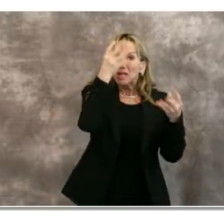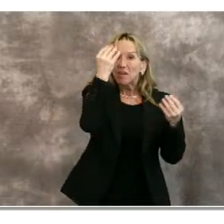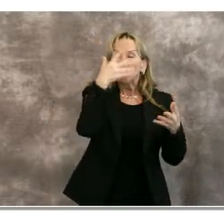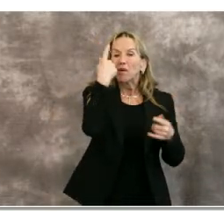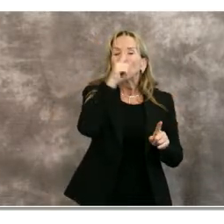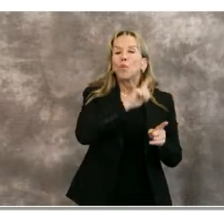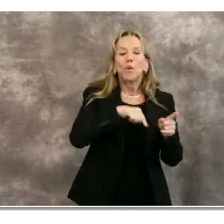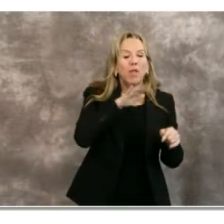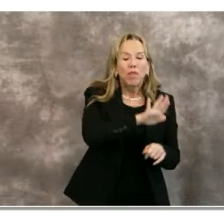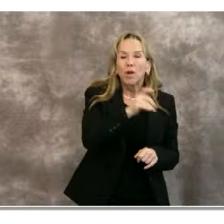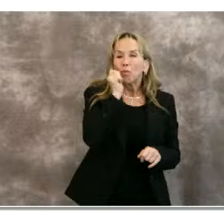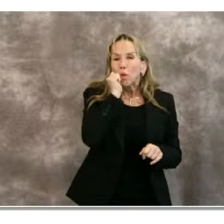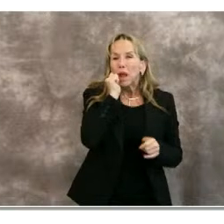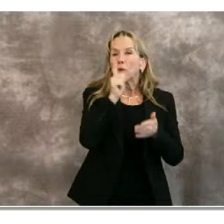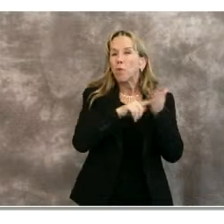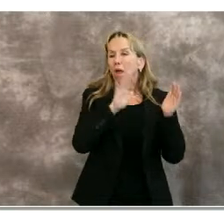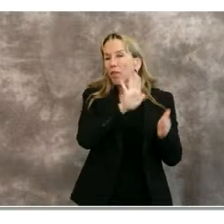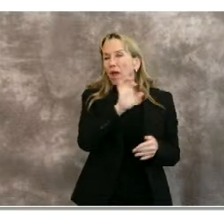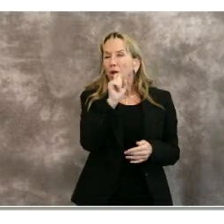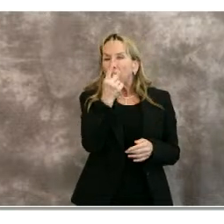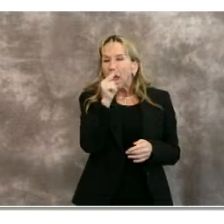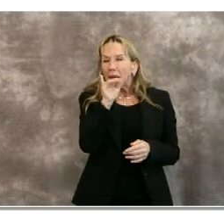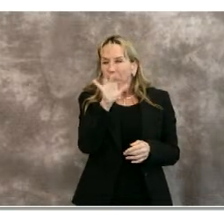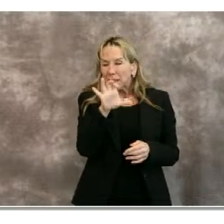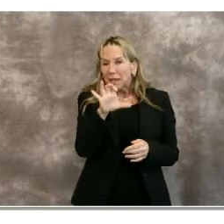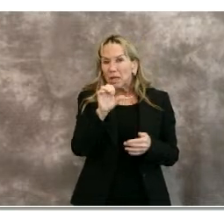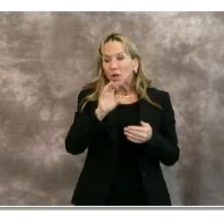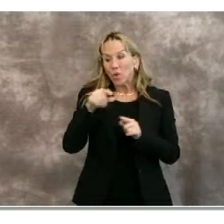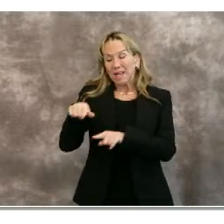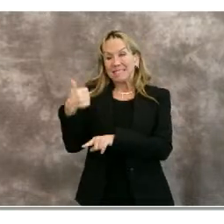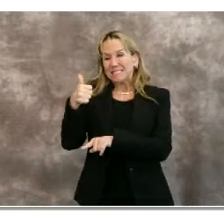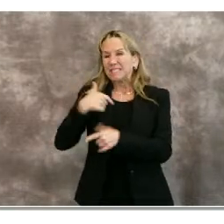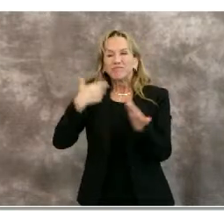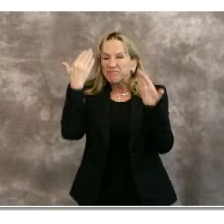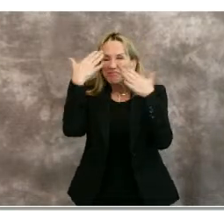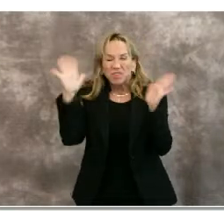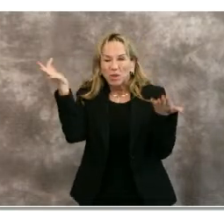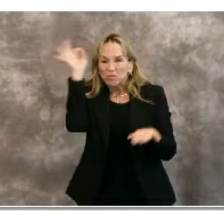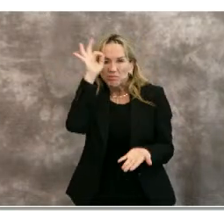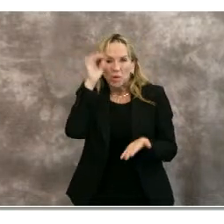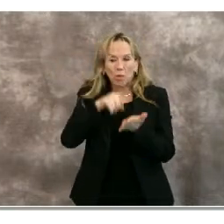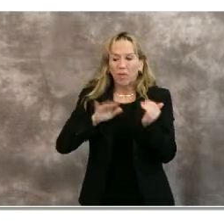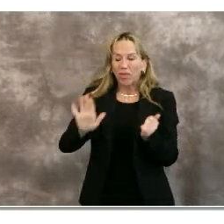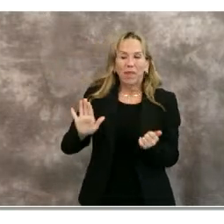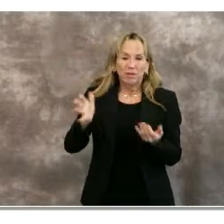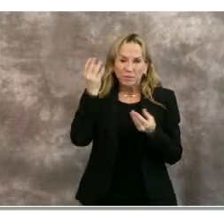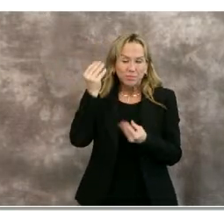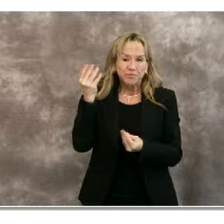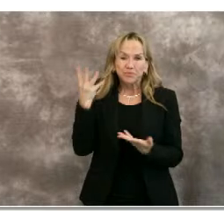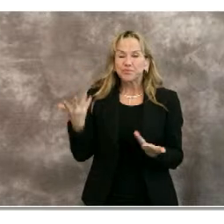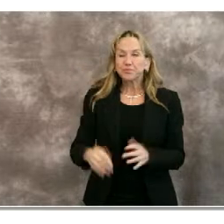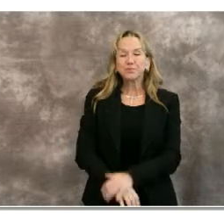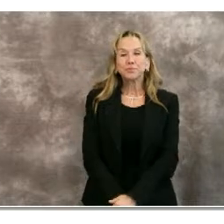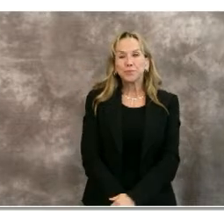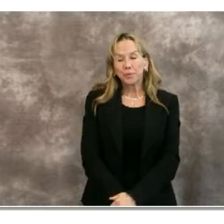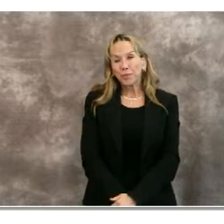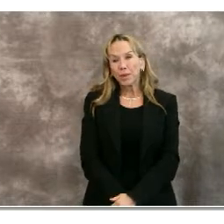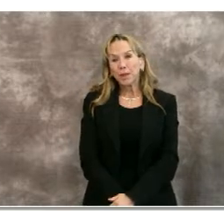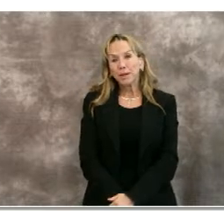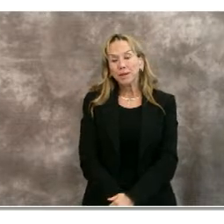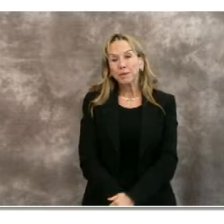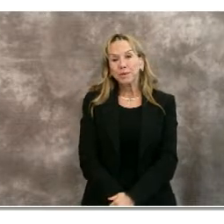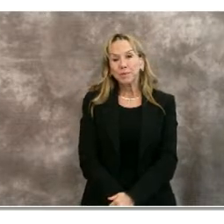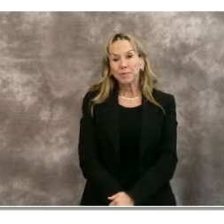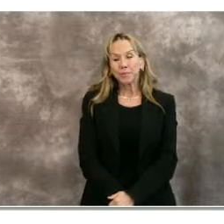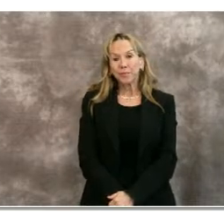race and ethnicity, which means there are 10 individuals for which we do not have those data. Of